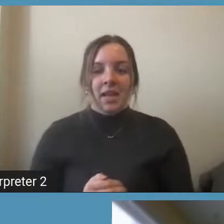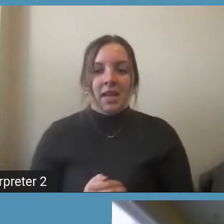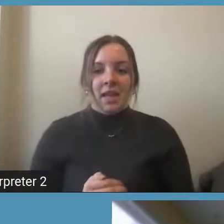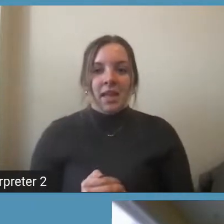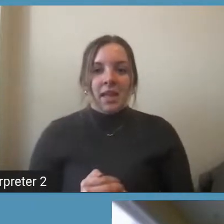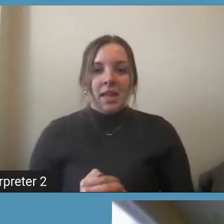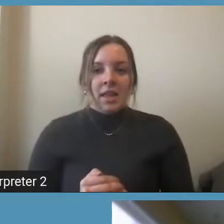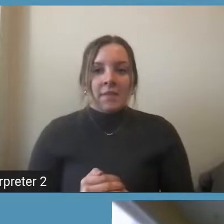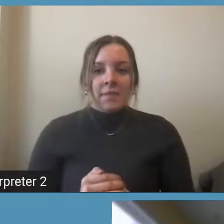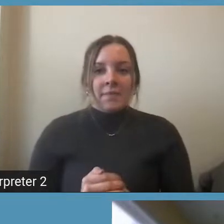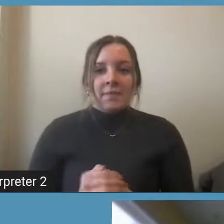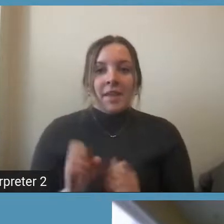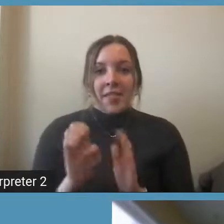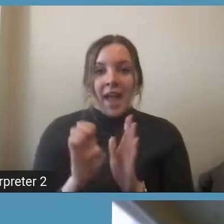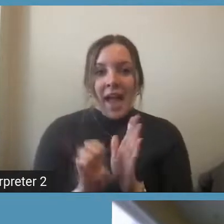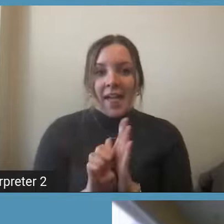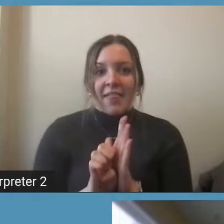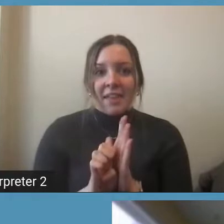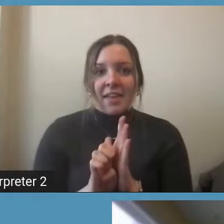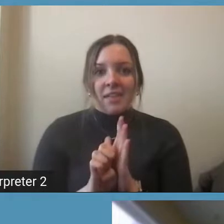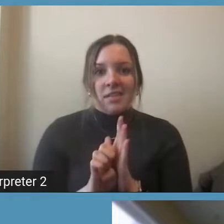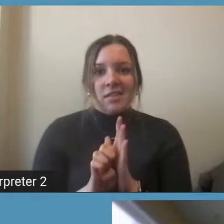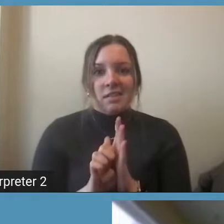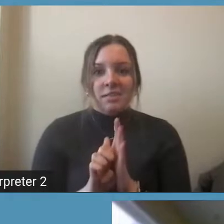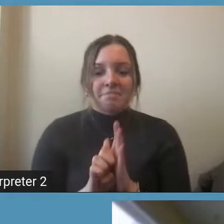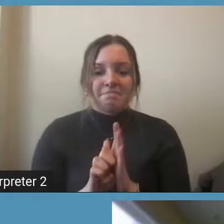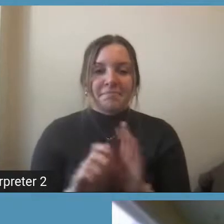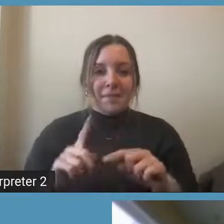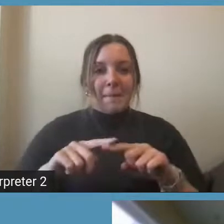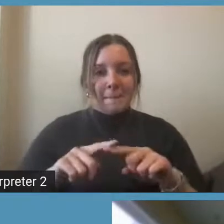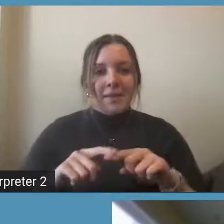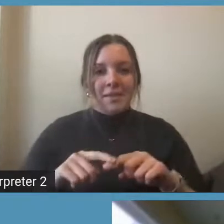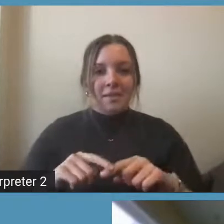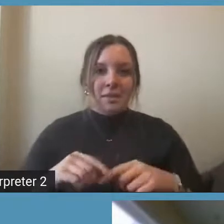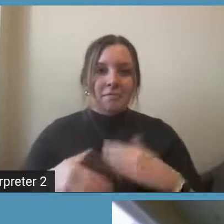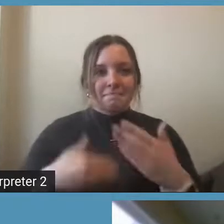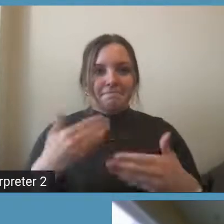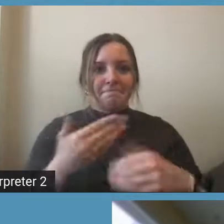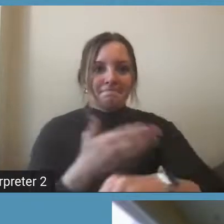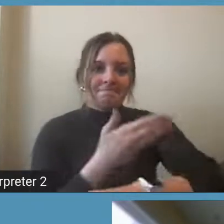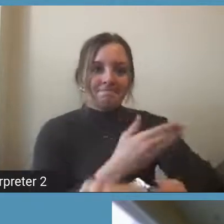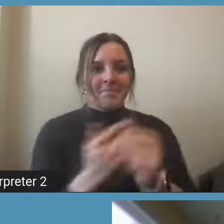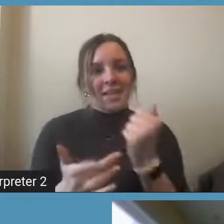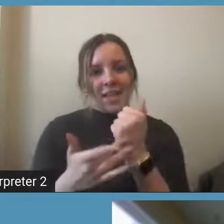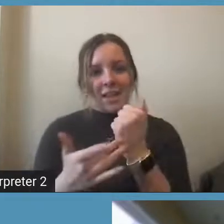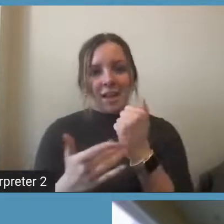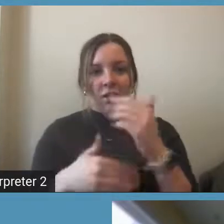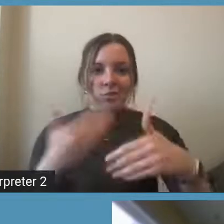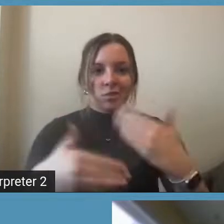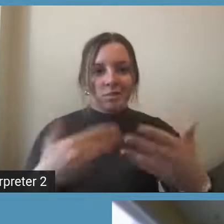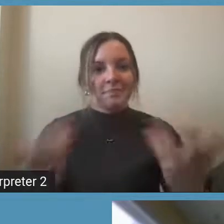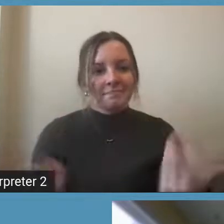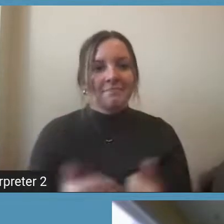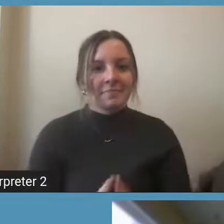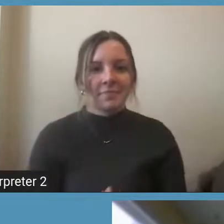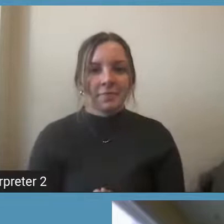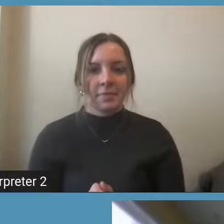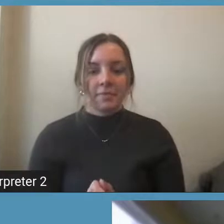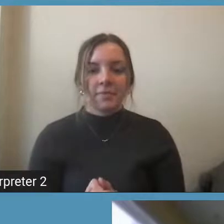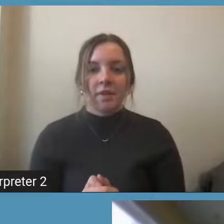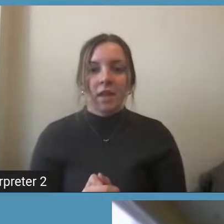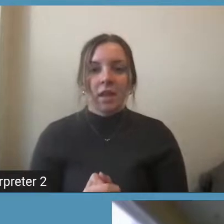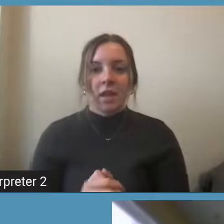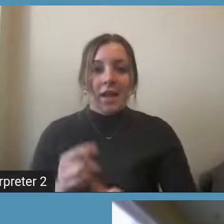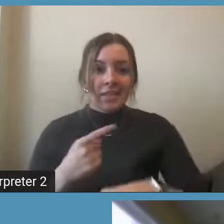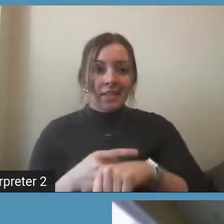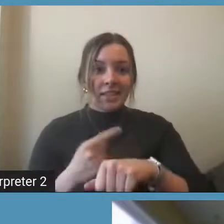something, of course, that we in the museum field are all about, is trying to talk this through. So we're out of time, Harry. I have one last question for you in